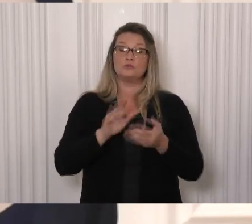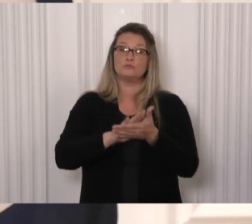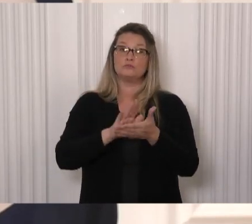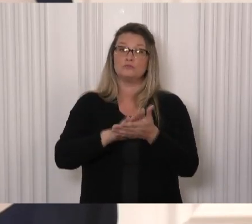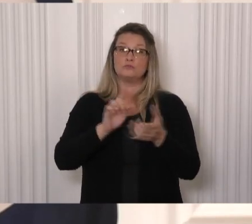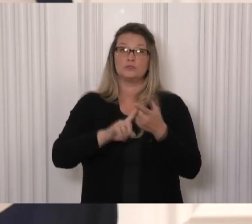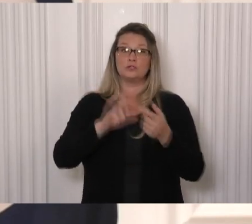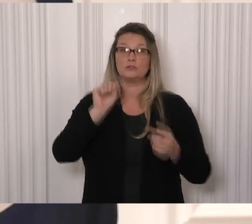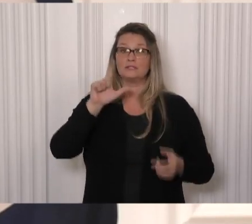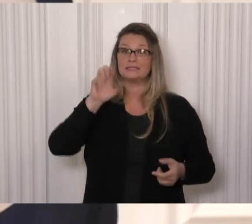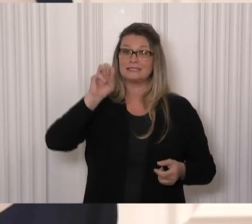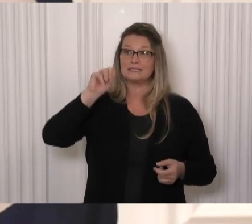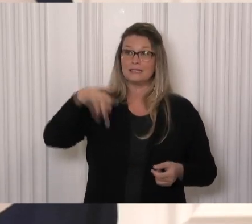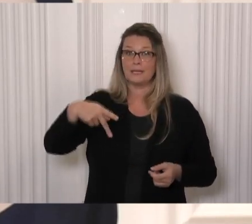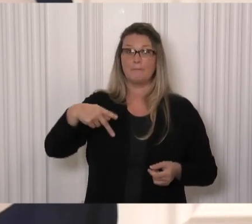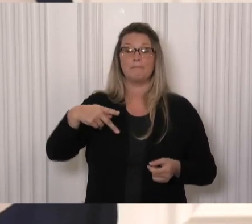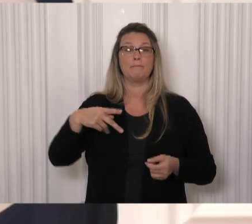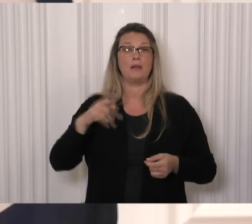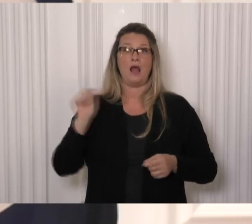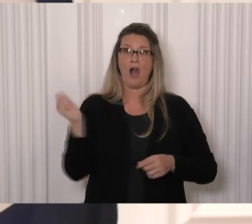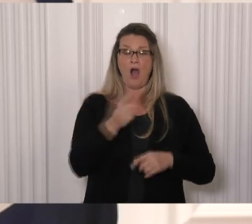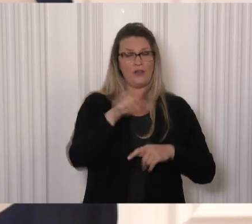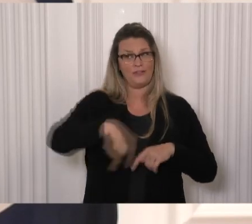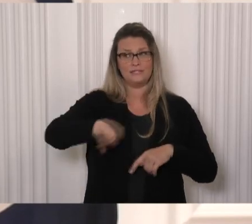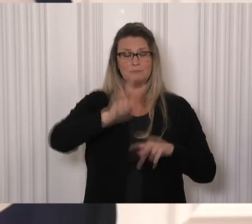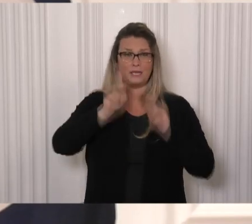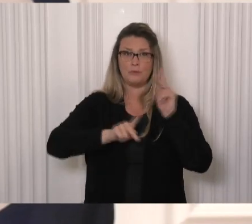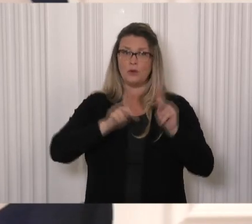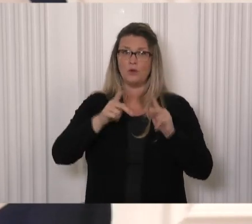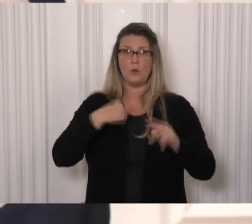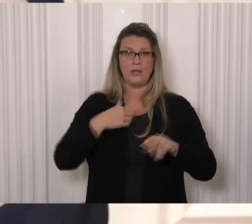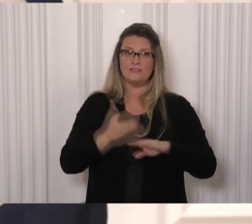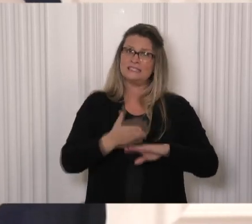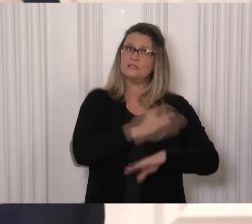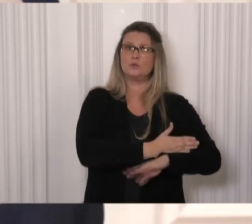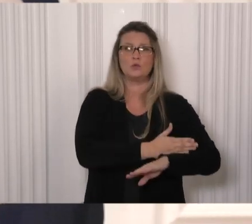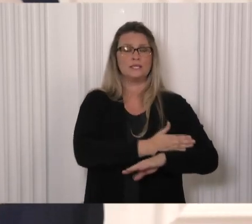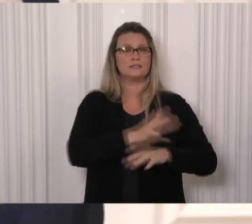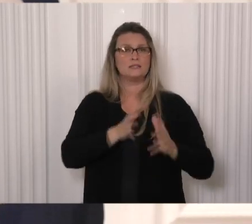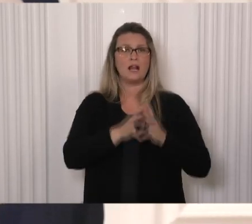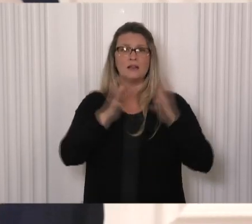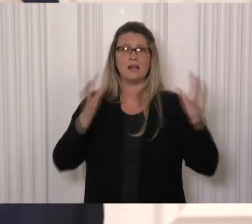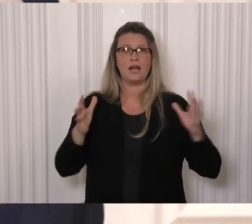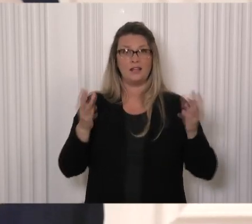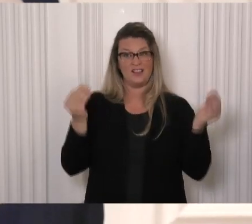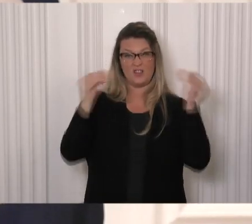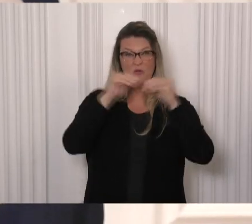We have ramped up dramatically. I would also say the more testing we could do, probably the better off we would